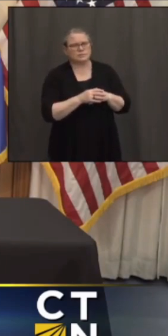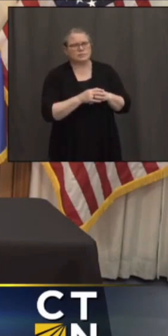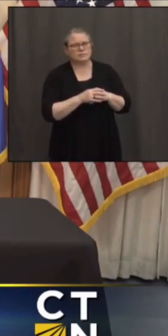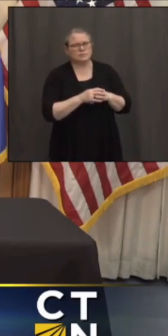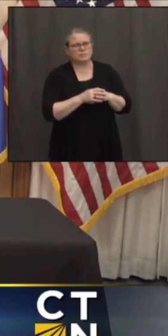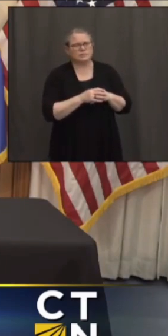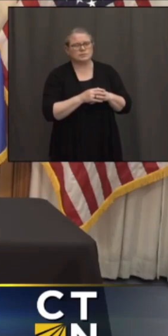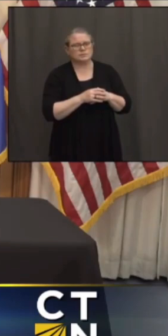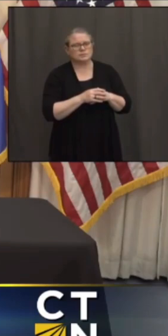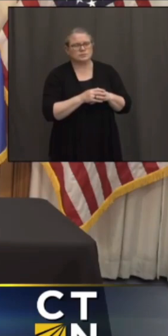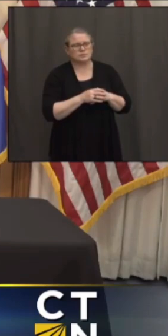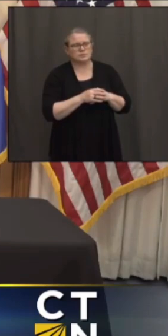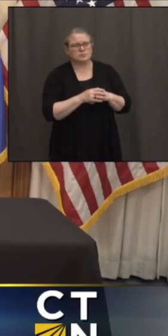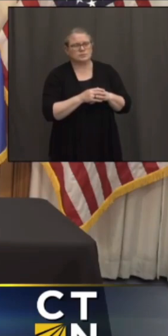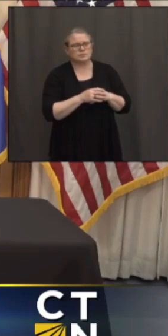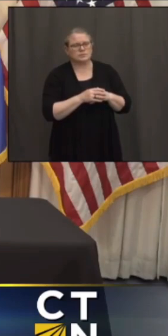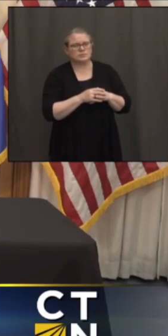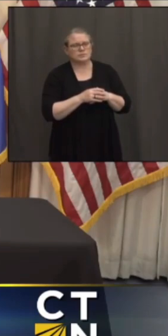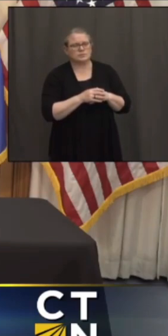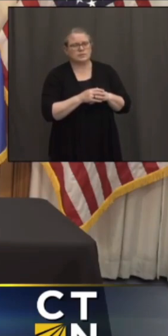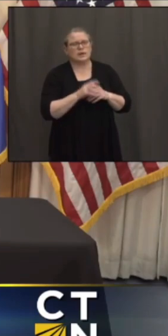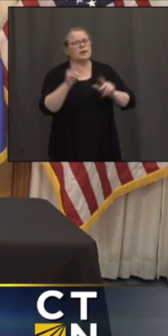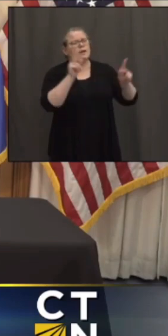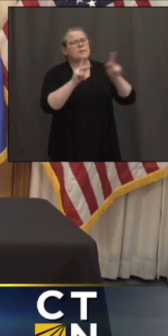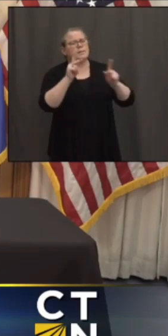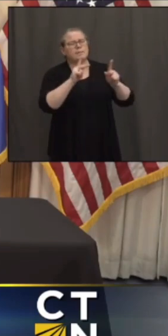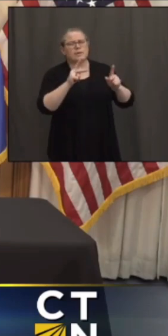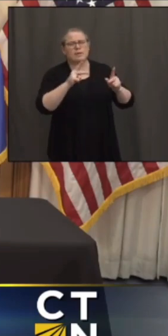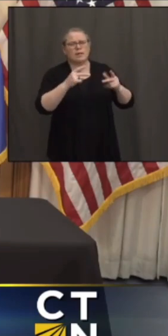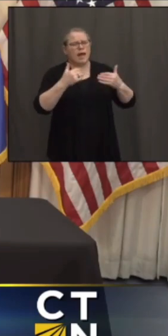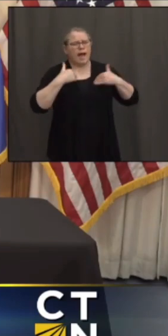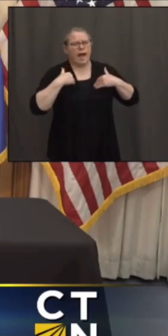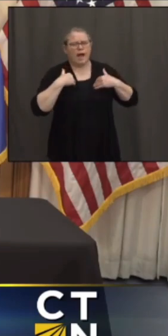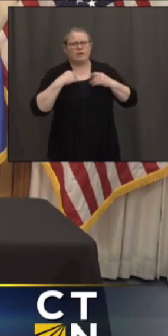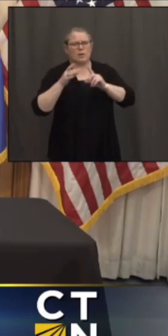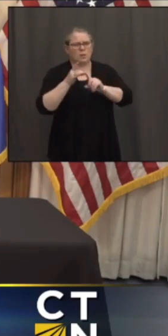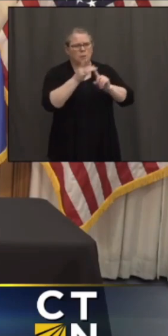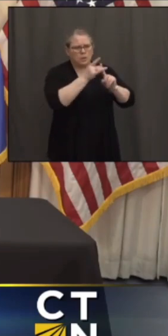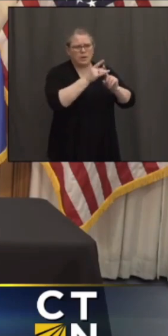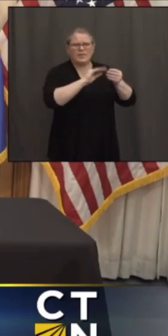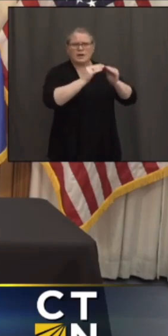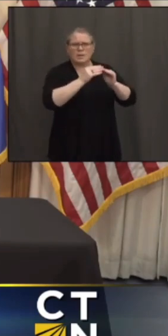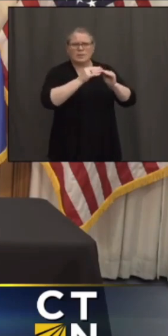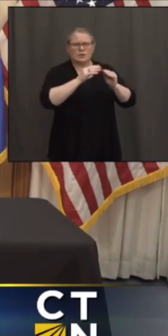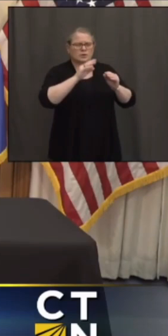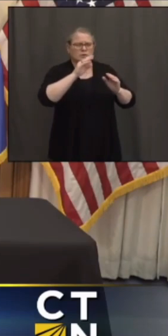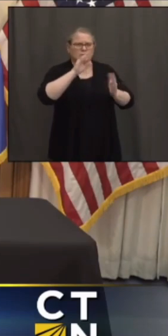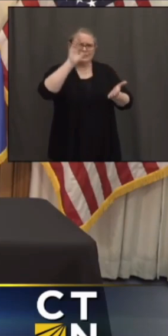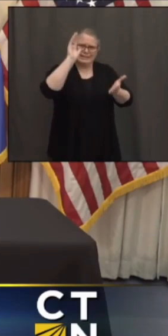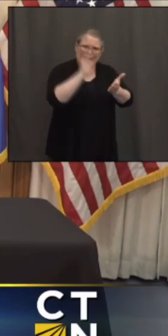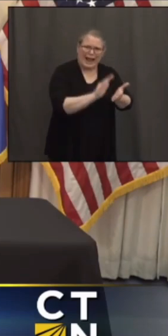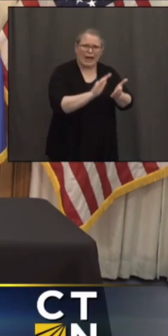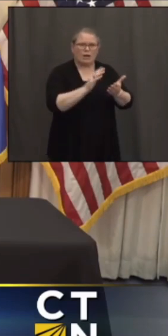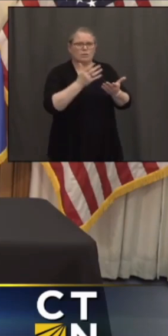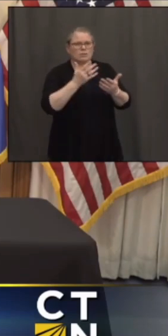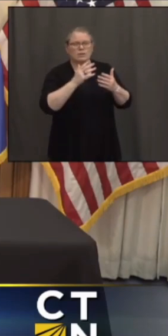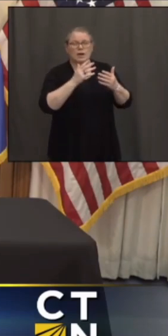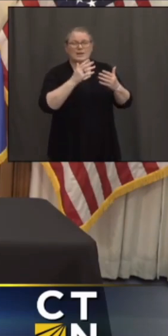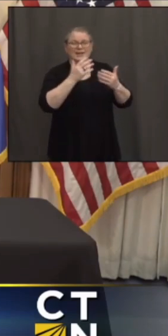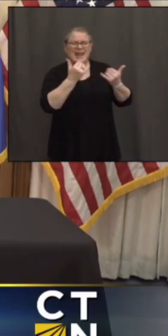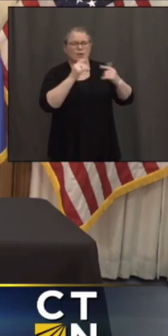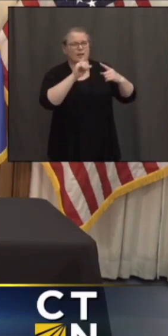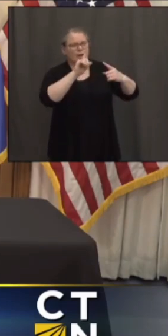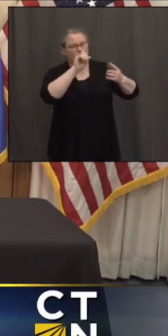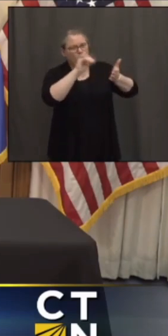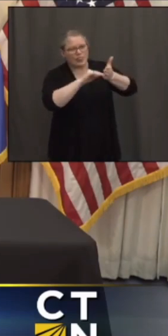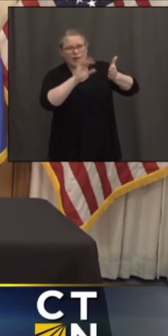declines in the number of infections, where we see maybe down to 500 as opposed to hovering near 1,000? Yeah, that's a